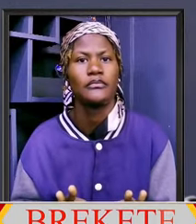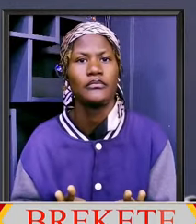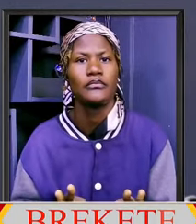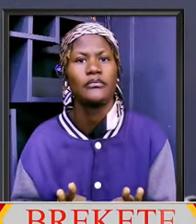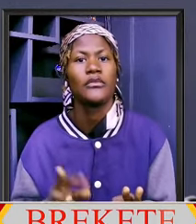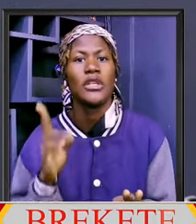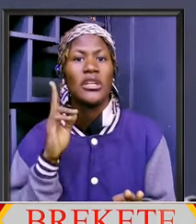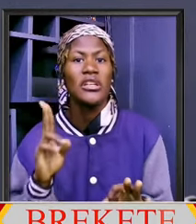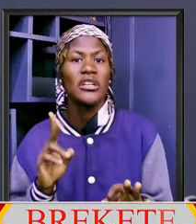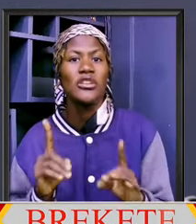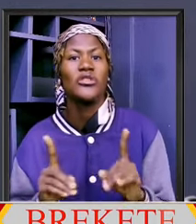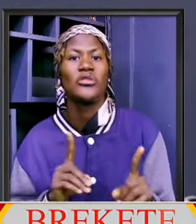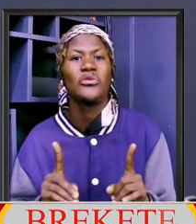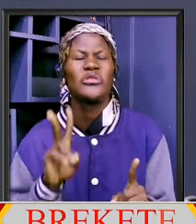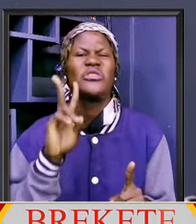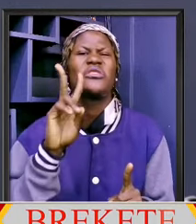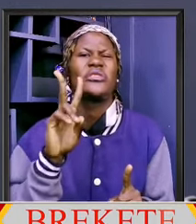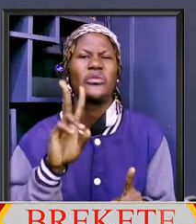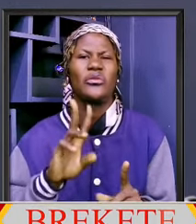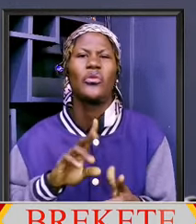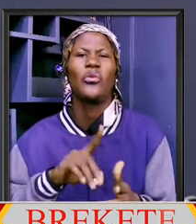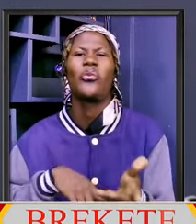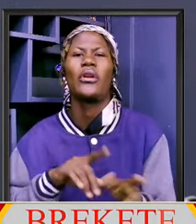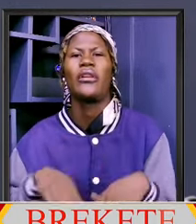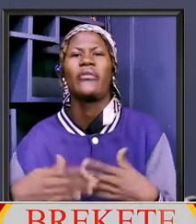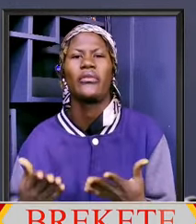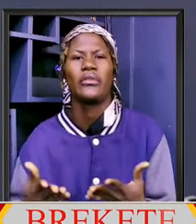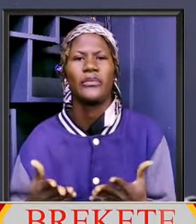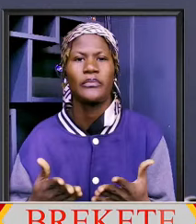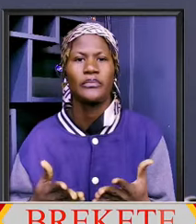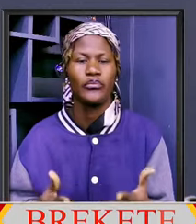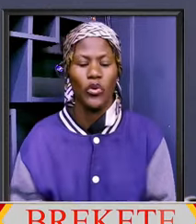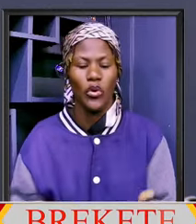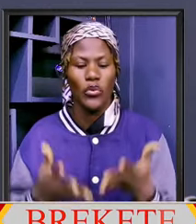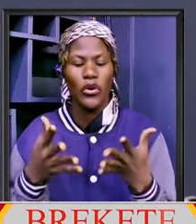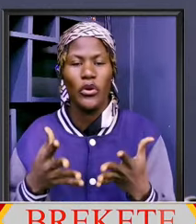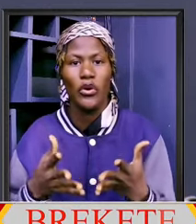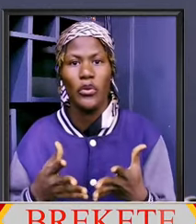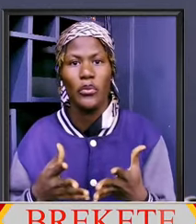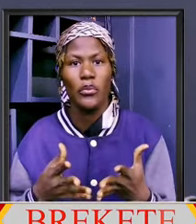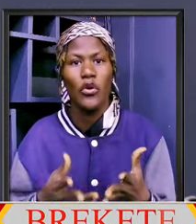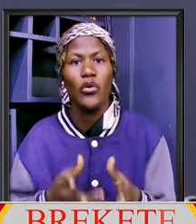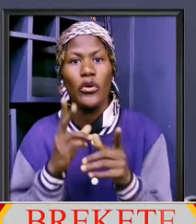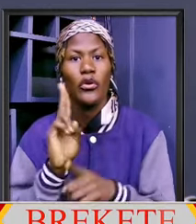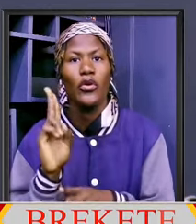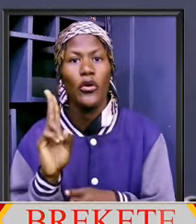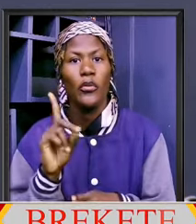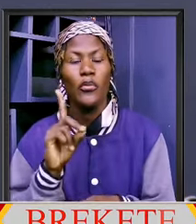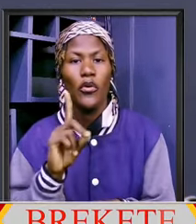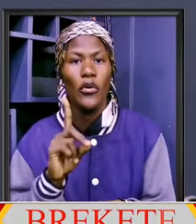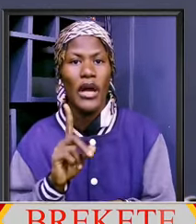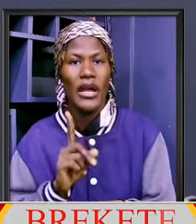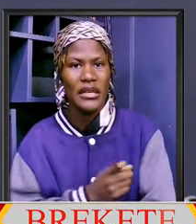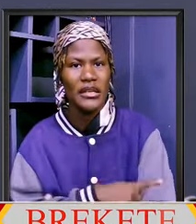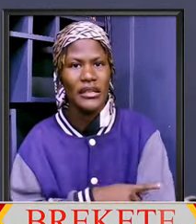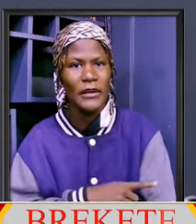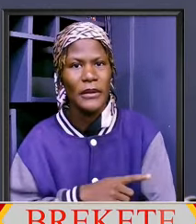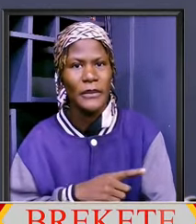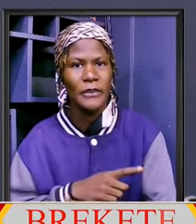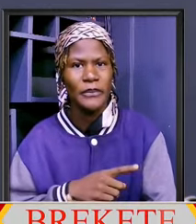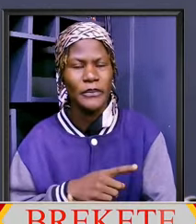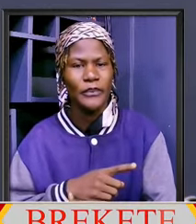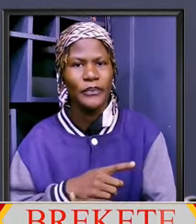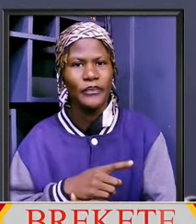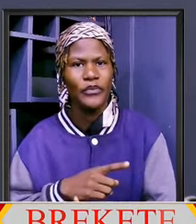You don't do the second whatever. They go wake up one day because government is about to go. They go give them